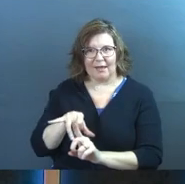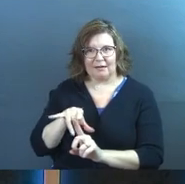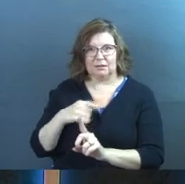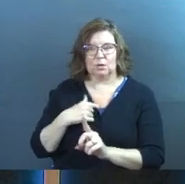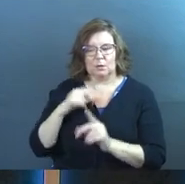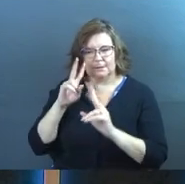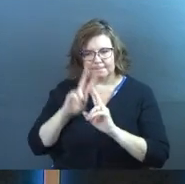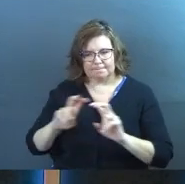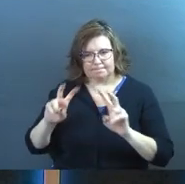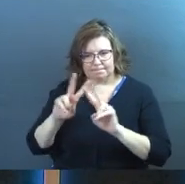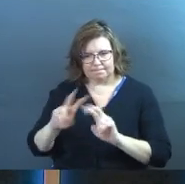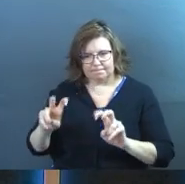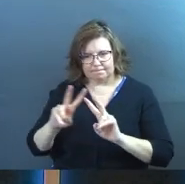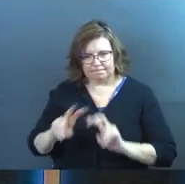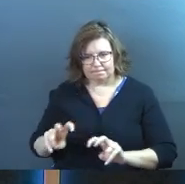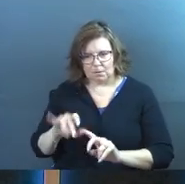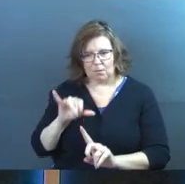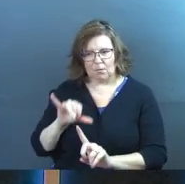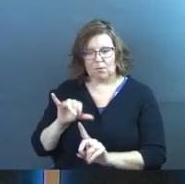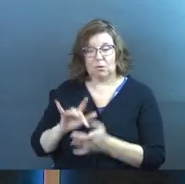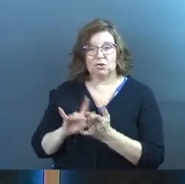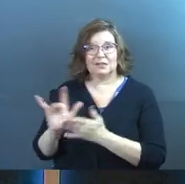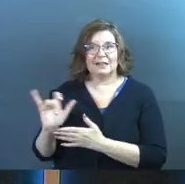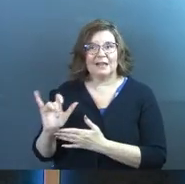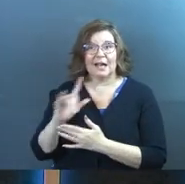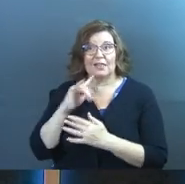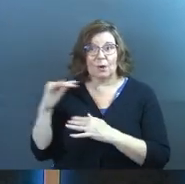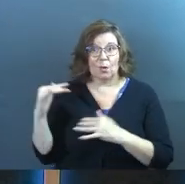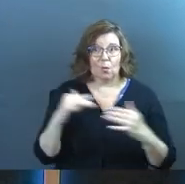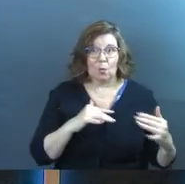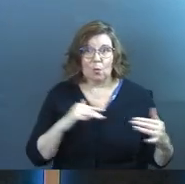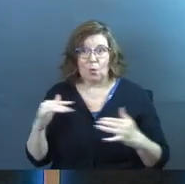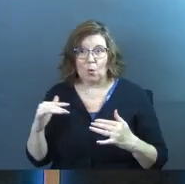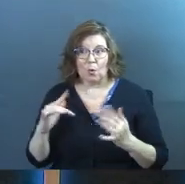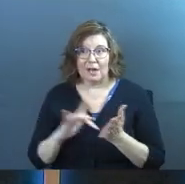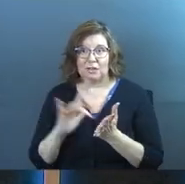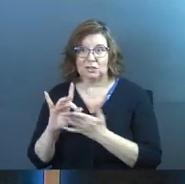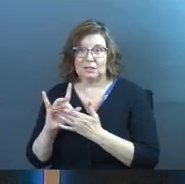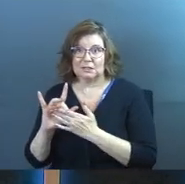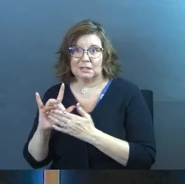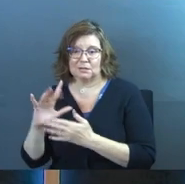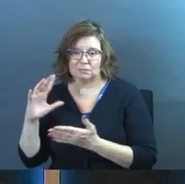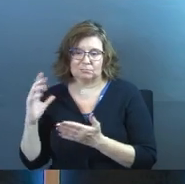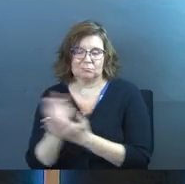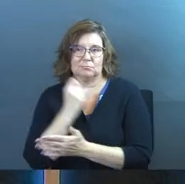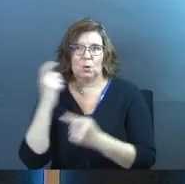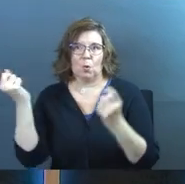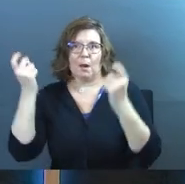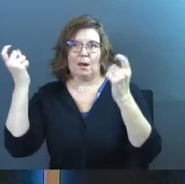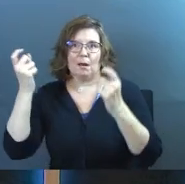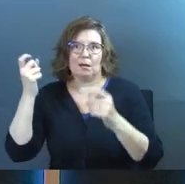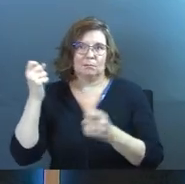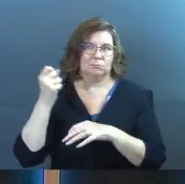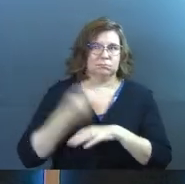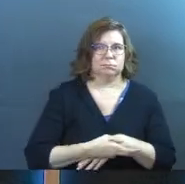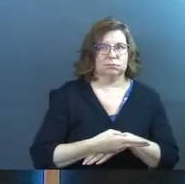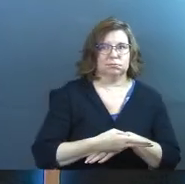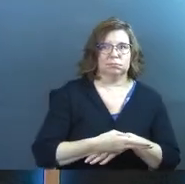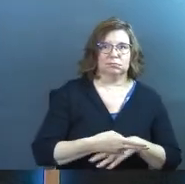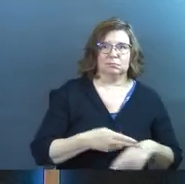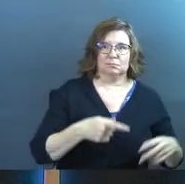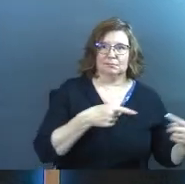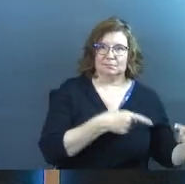we've been exploring that idea that Jesus is, it's like there was a war and Jesus won. There was a war and Jesus